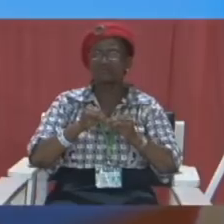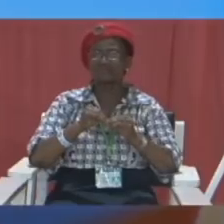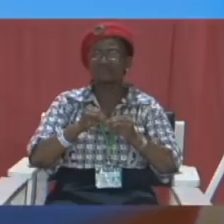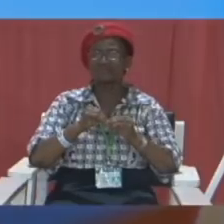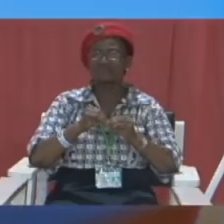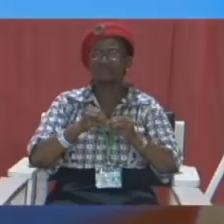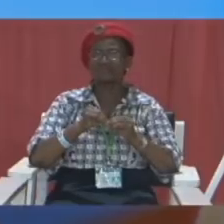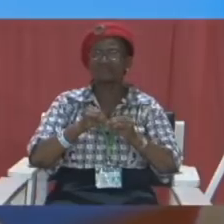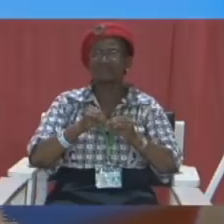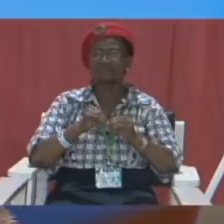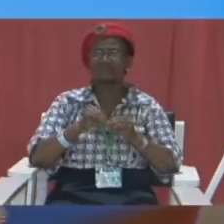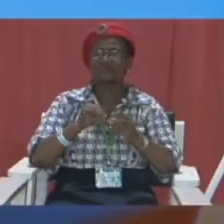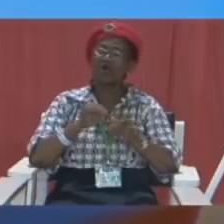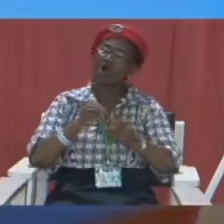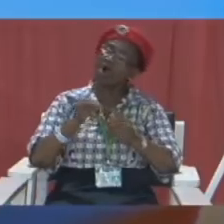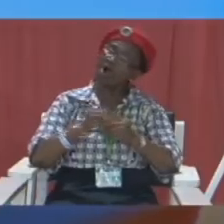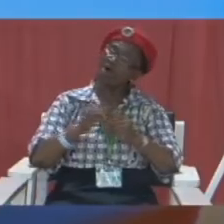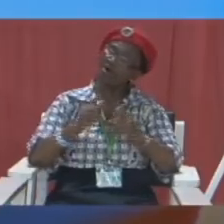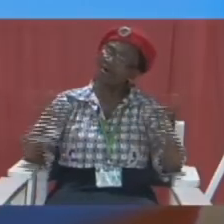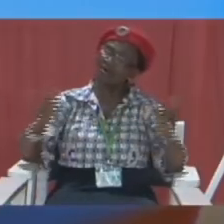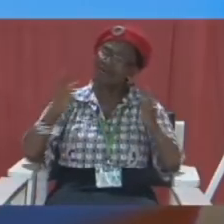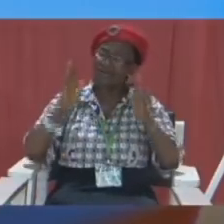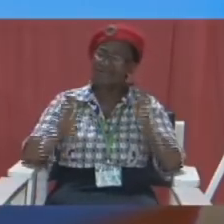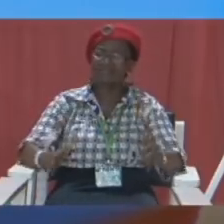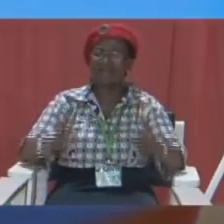or greater than